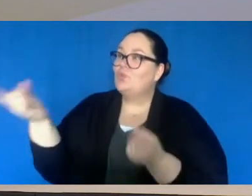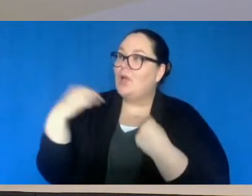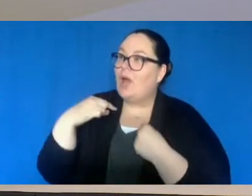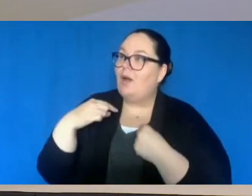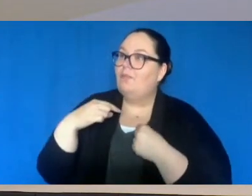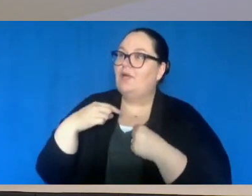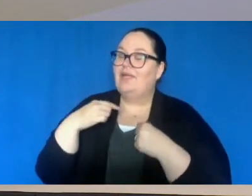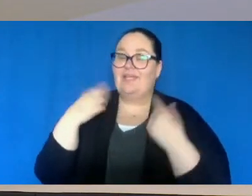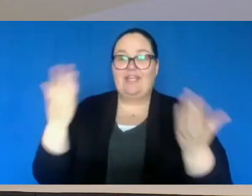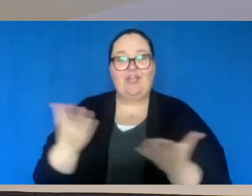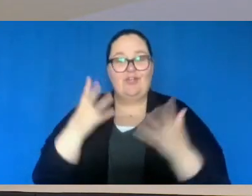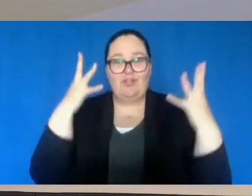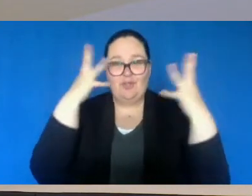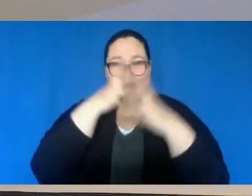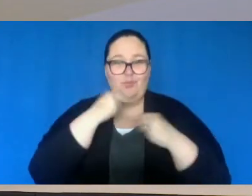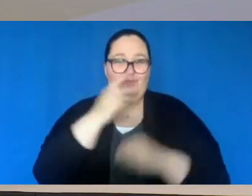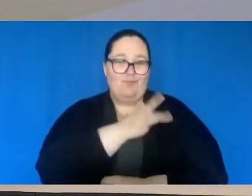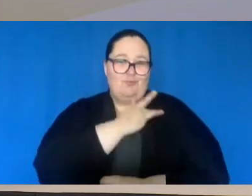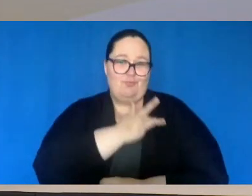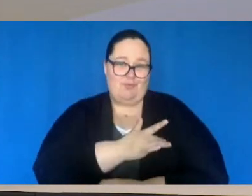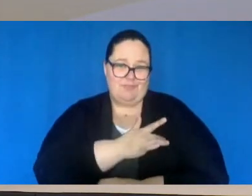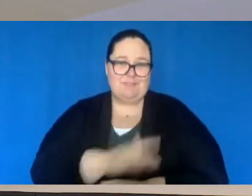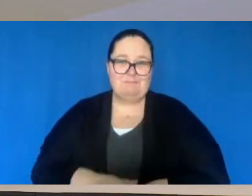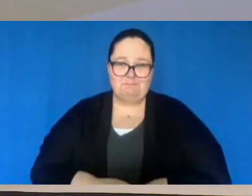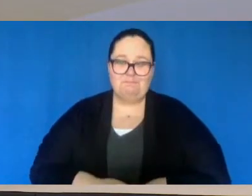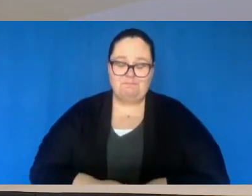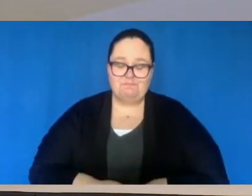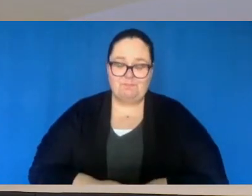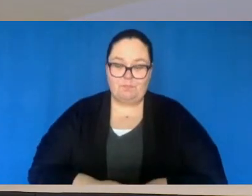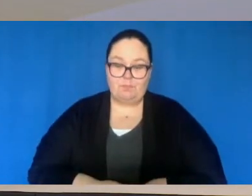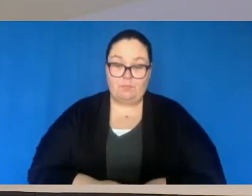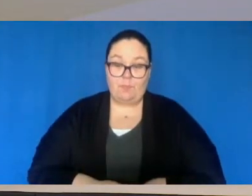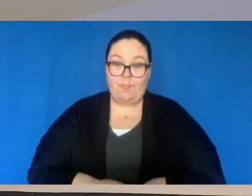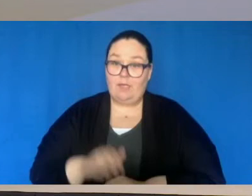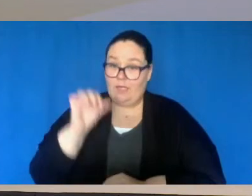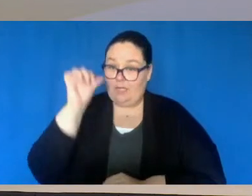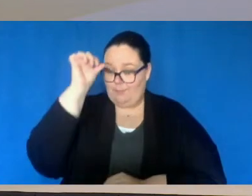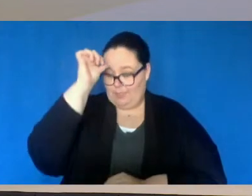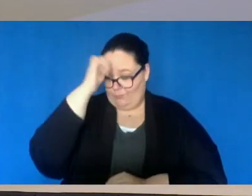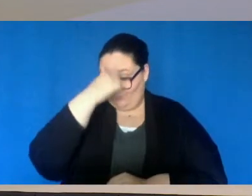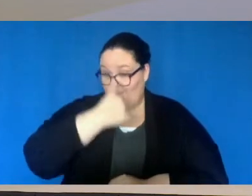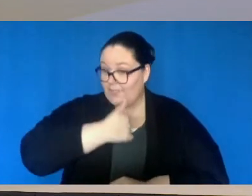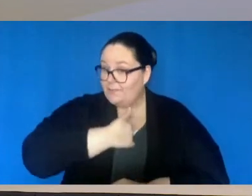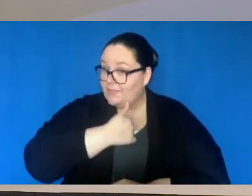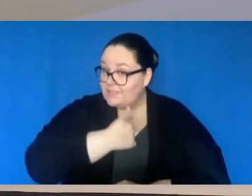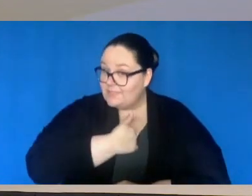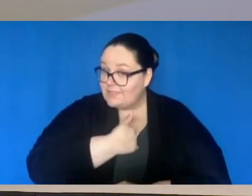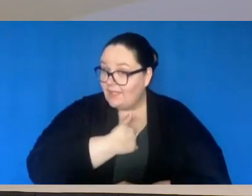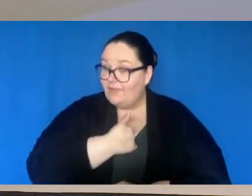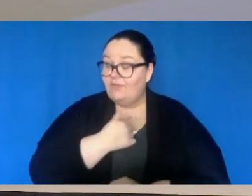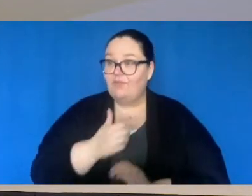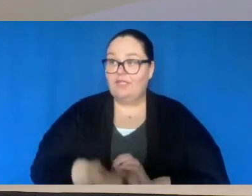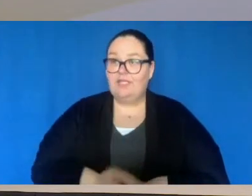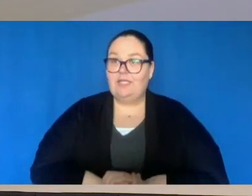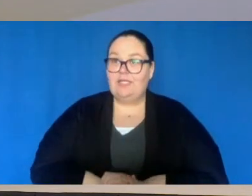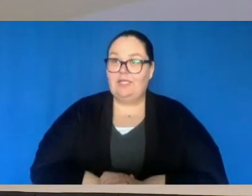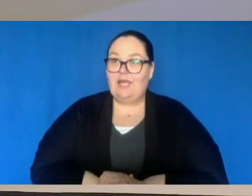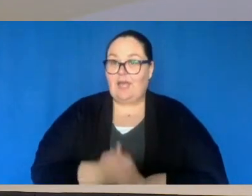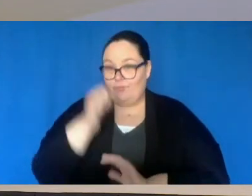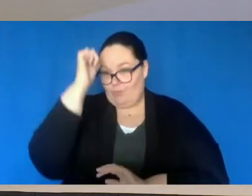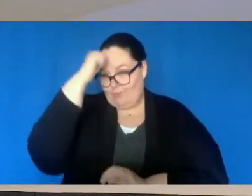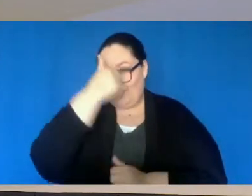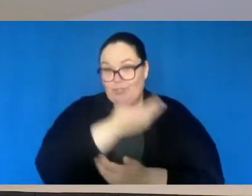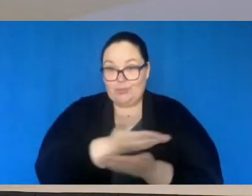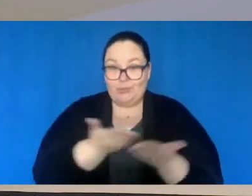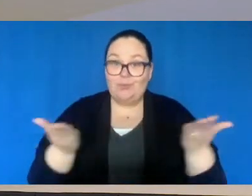our beautiful province this summer. But as I have to remind myself and you as well,